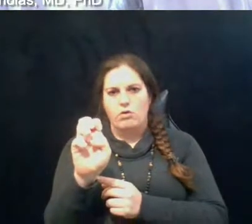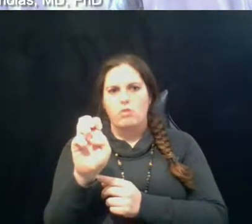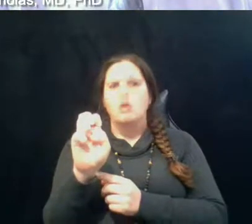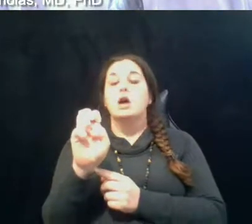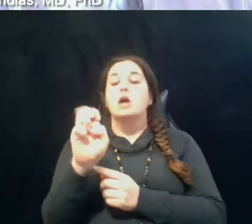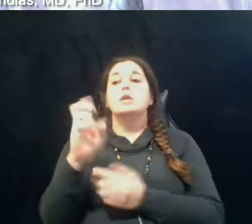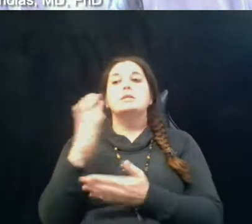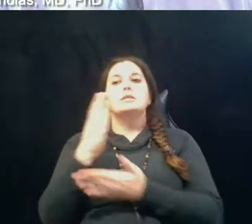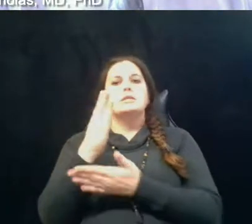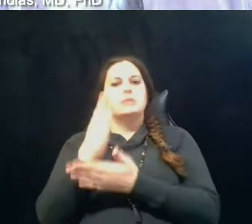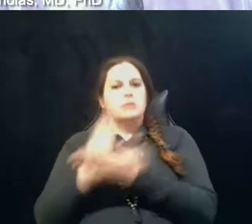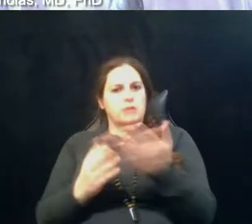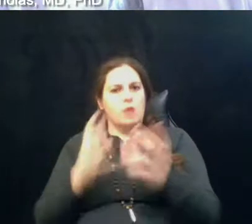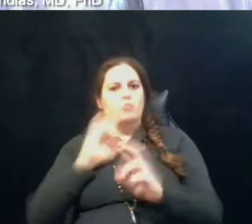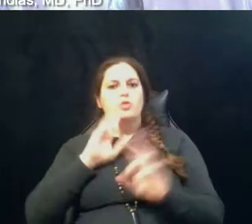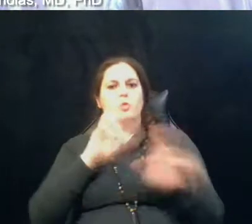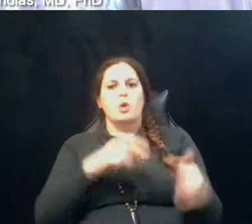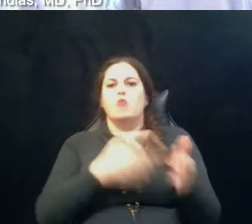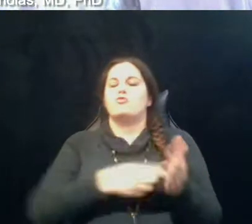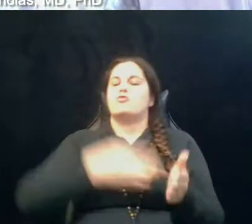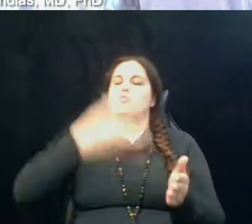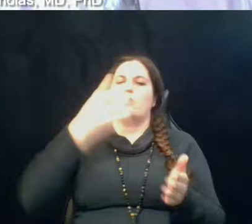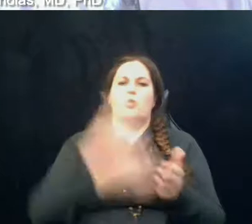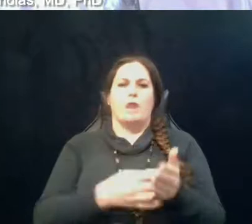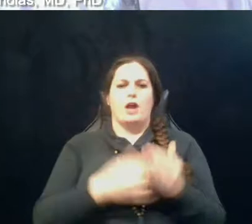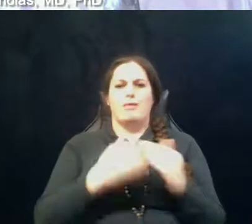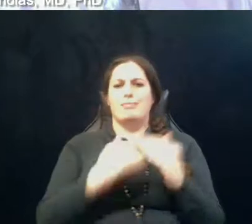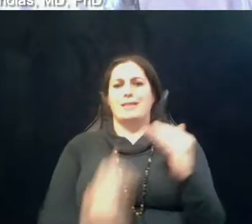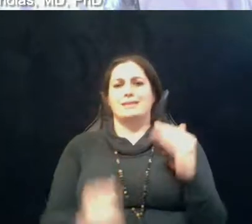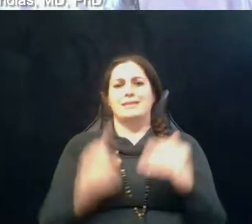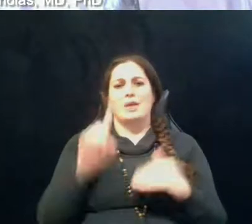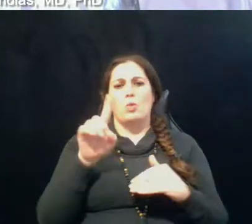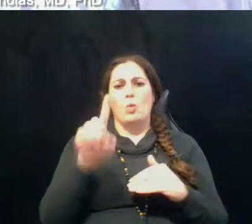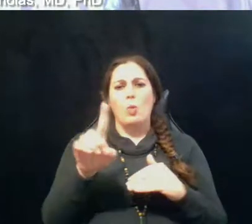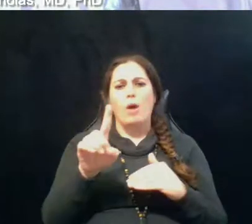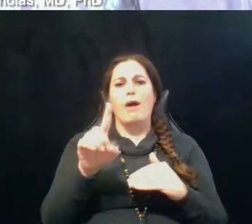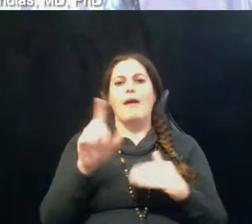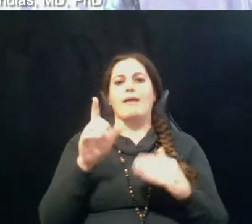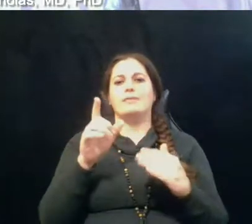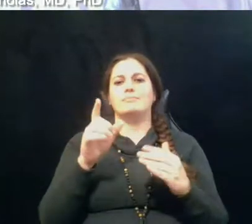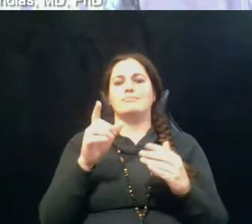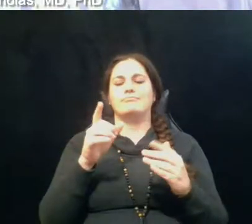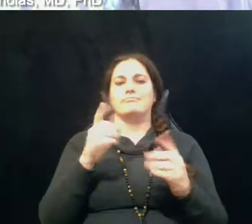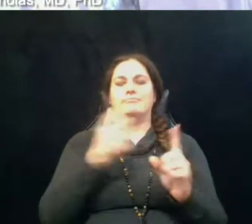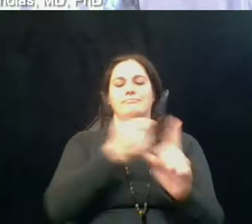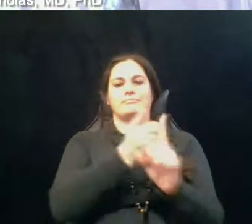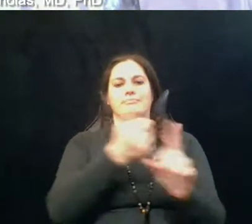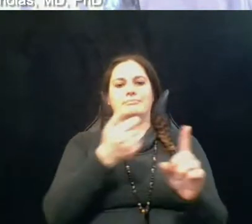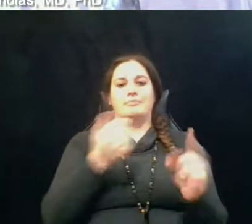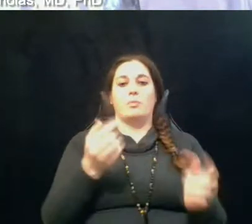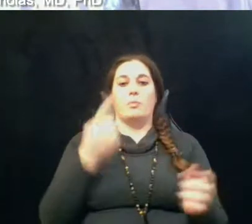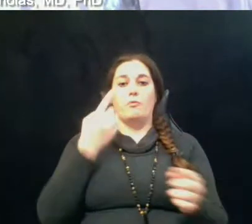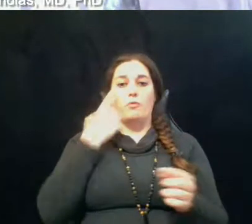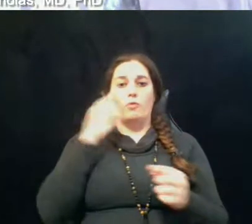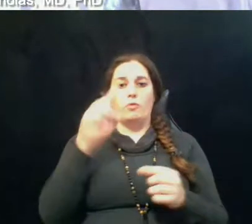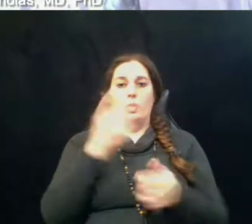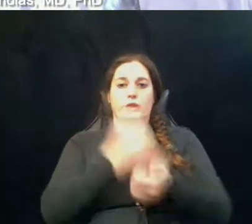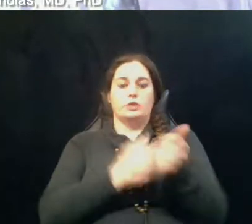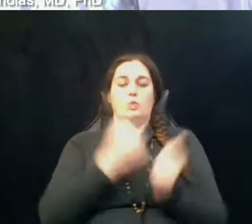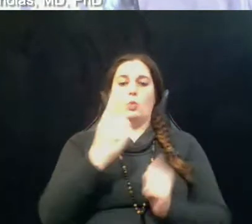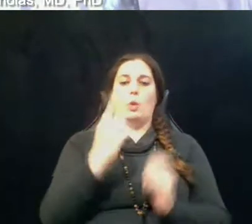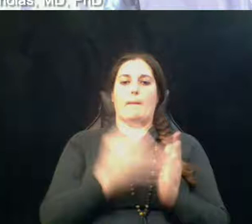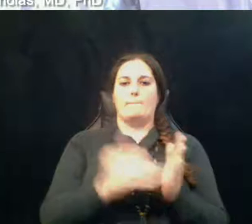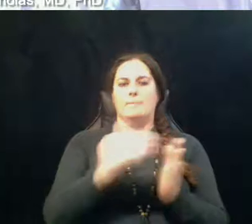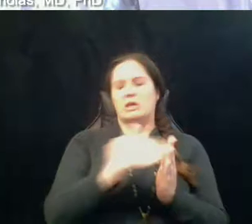reported rarely, less than 1 per million doses of the vaccine. And there's not been any additional concern about that in